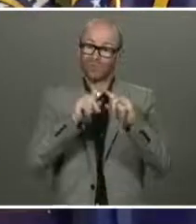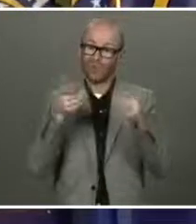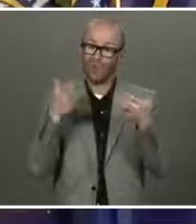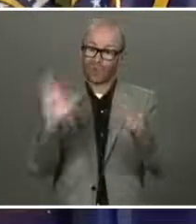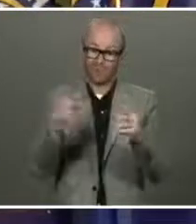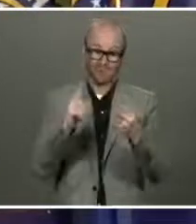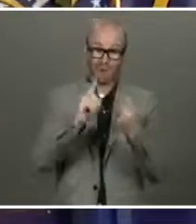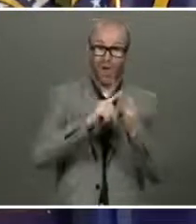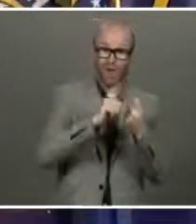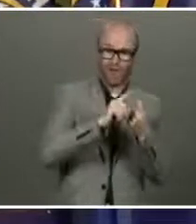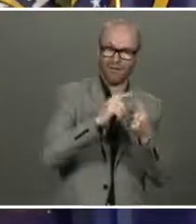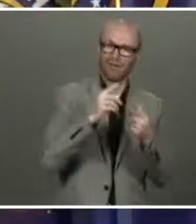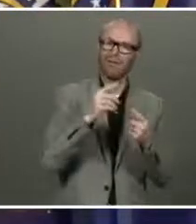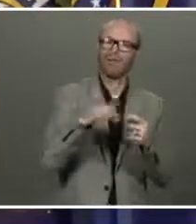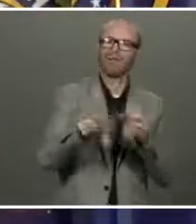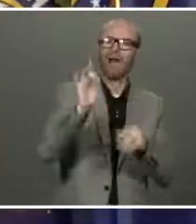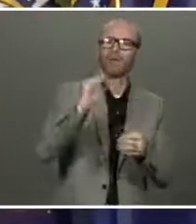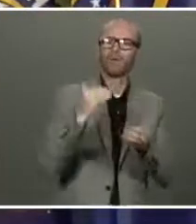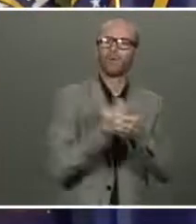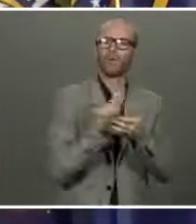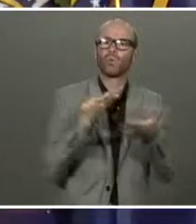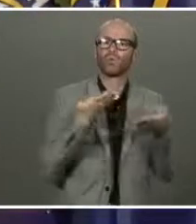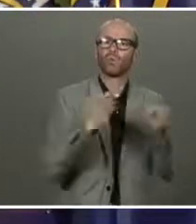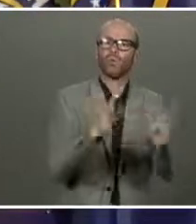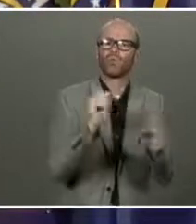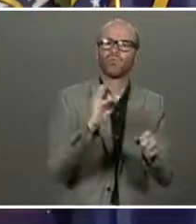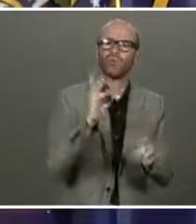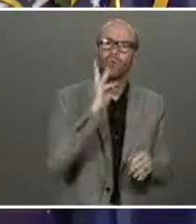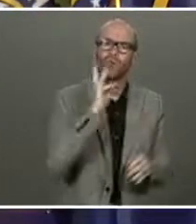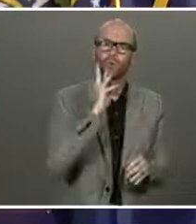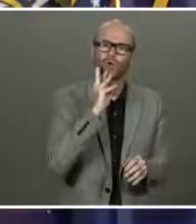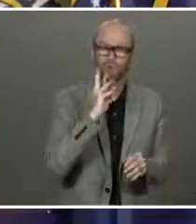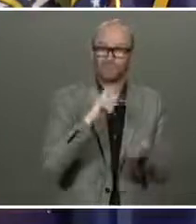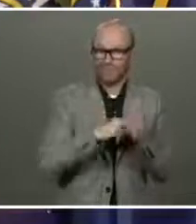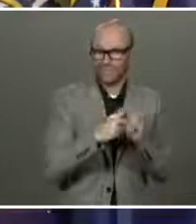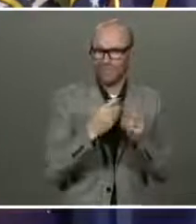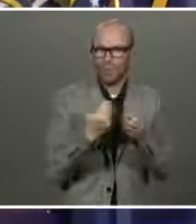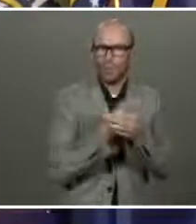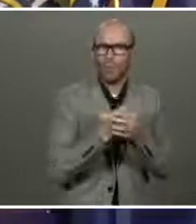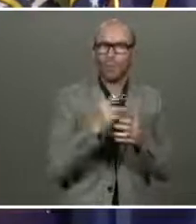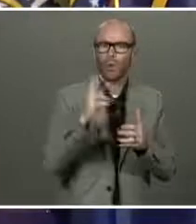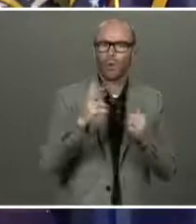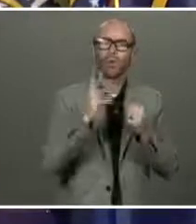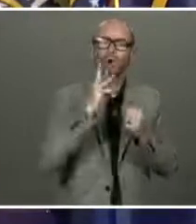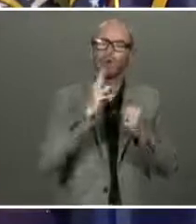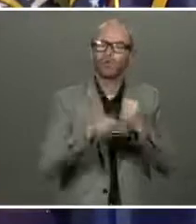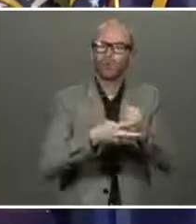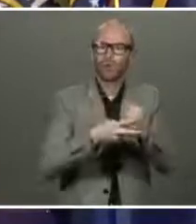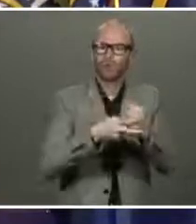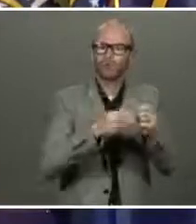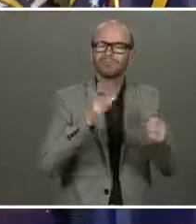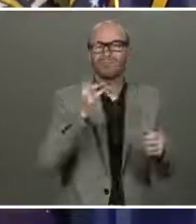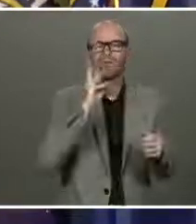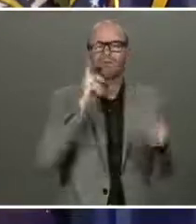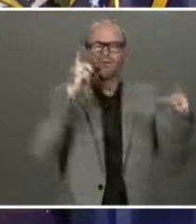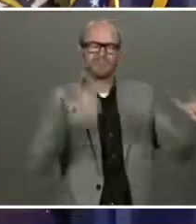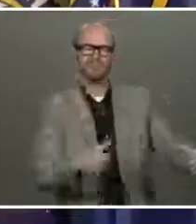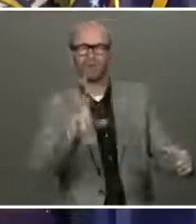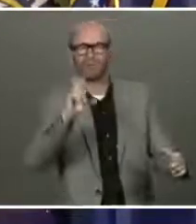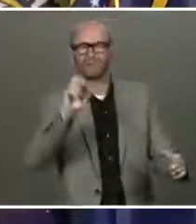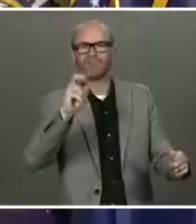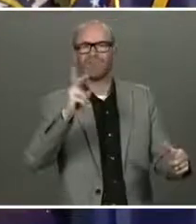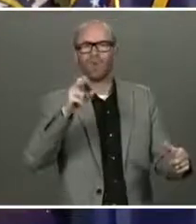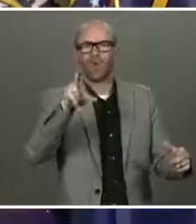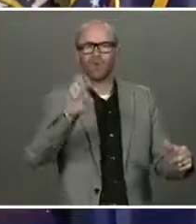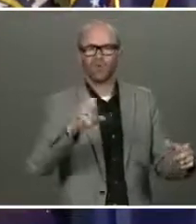to have new sources of water, and that means, you know, new reservoirs, new water storage, or the other